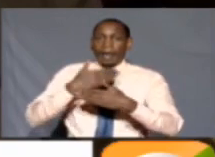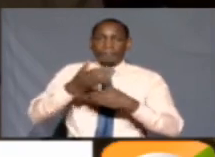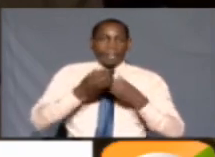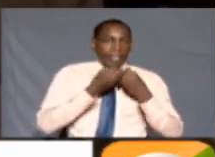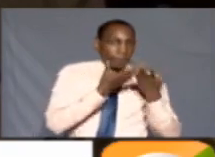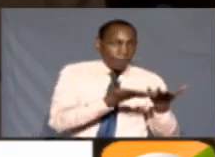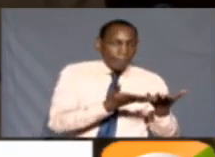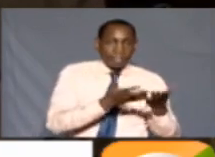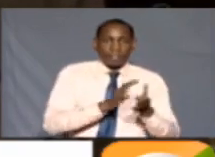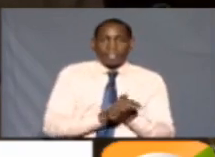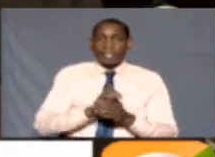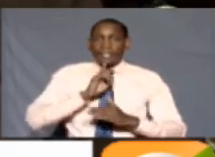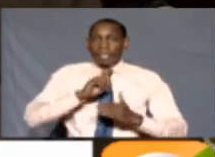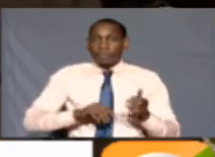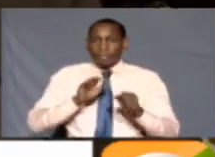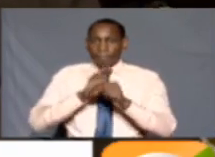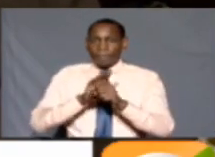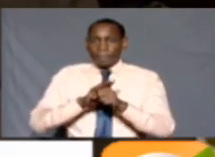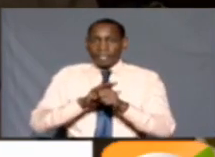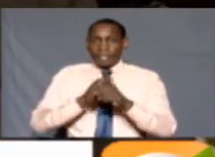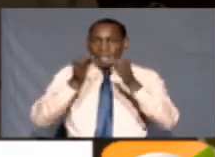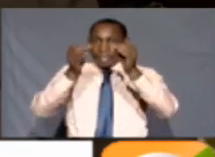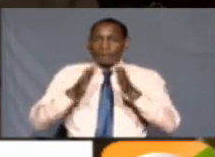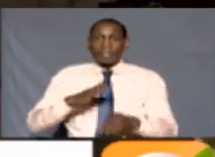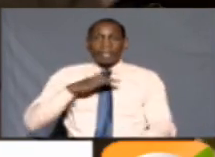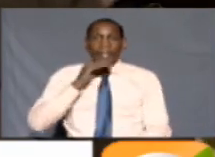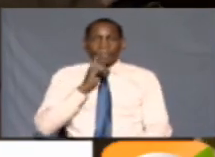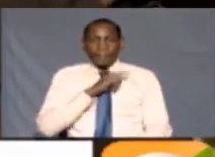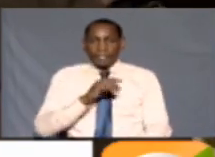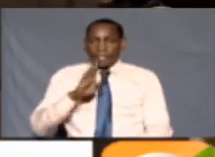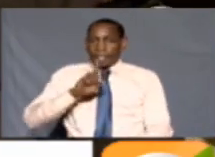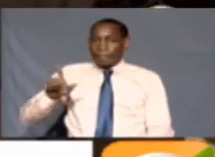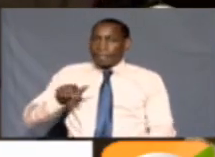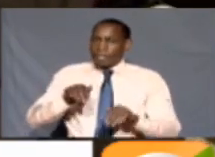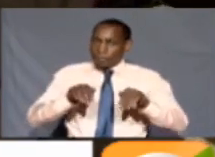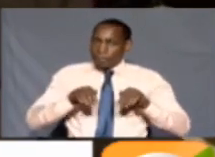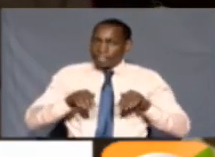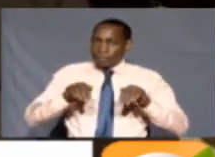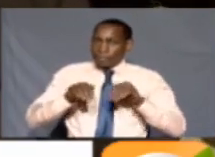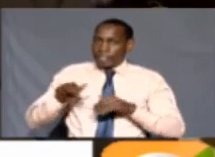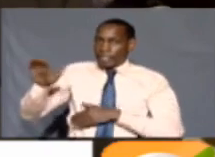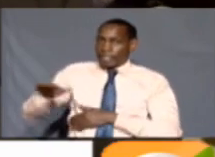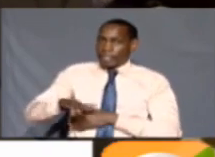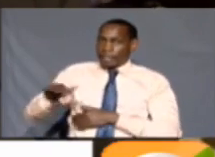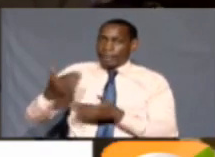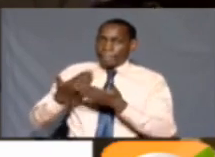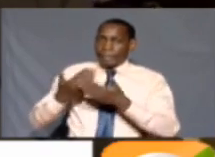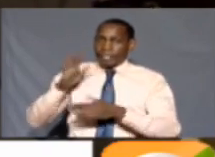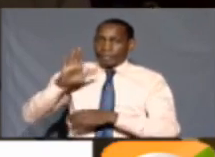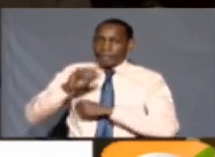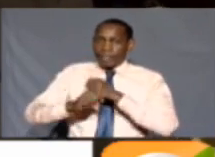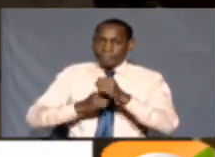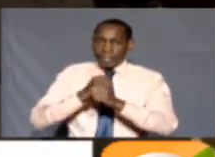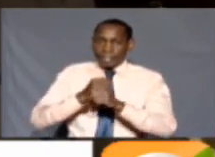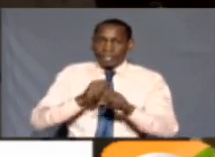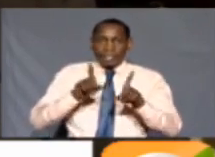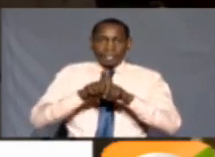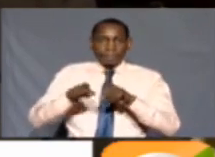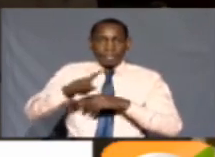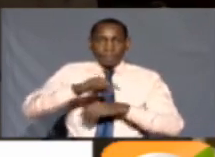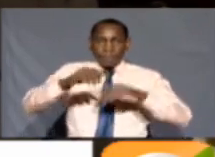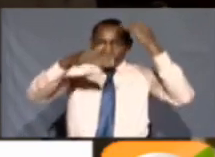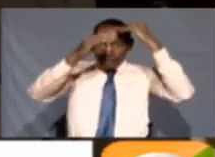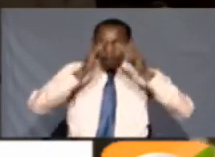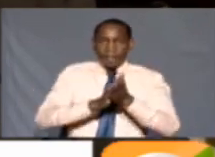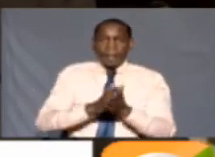forward. And as we've said, a lot of them have lost their lives. We know that the bill has been pending in Parliament for the last 5 years. And we, as professionals,